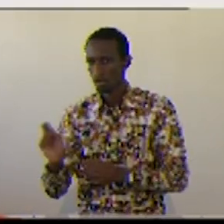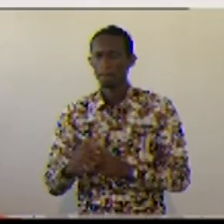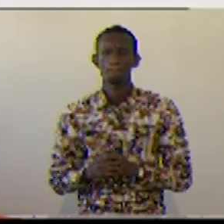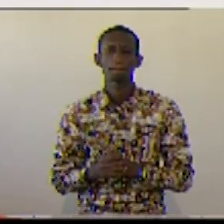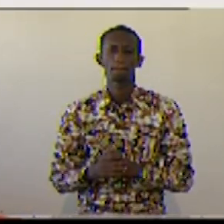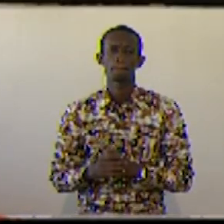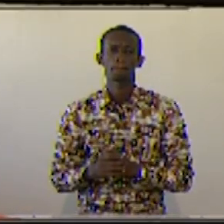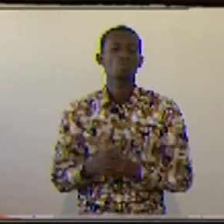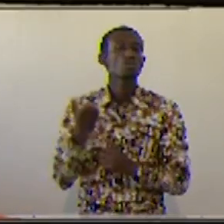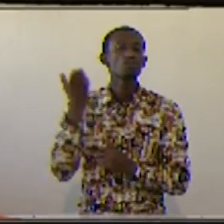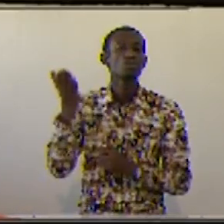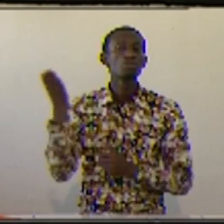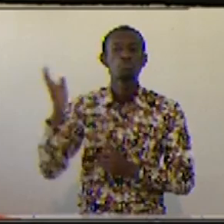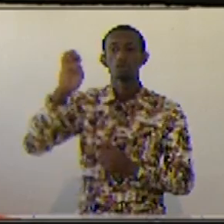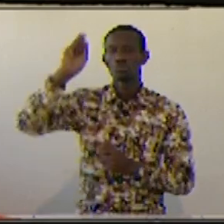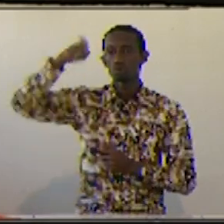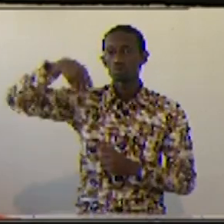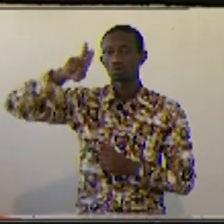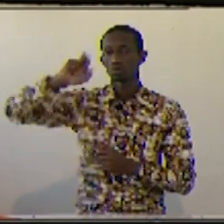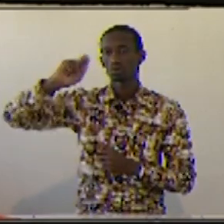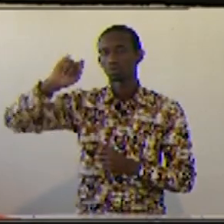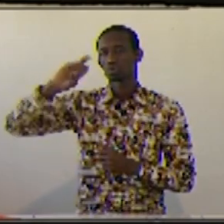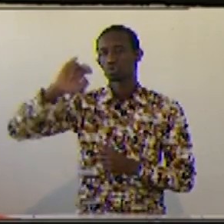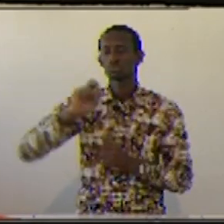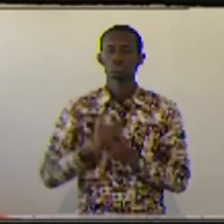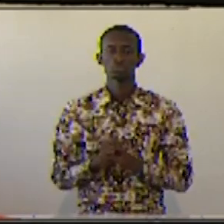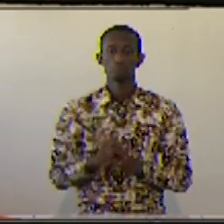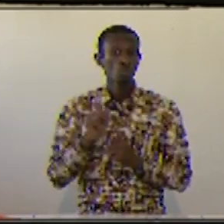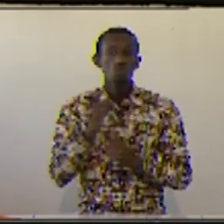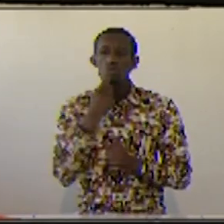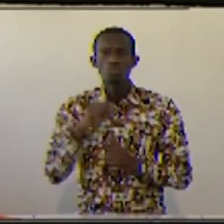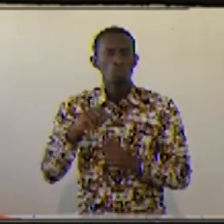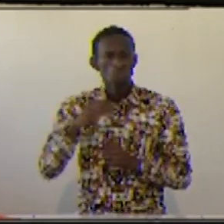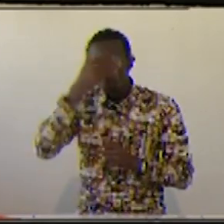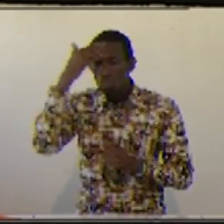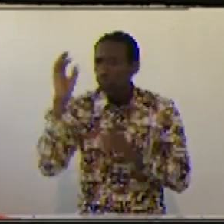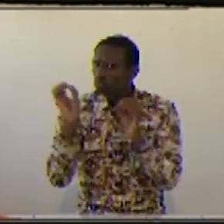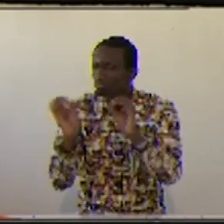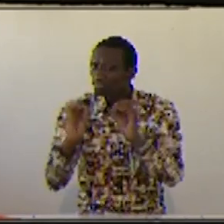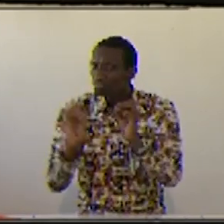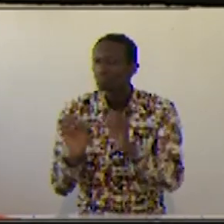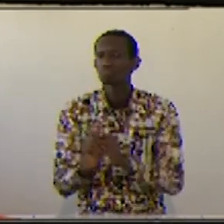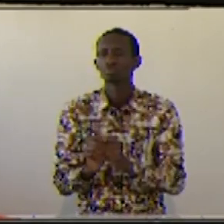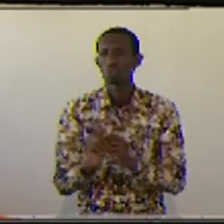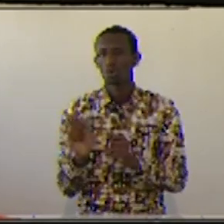and you should never forget to put there the state symbols.